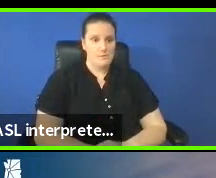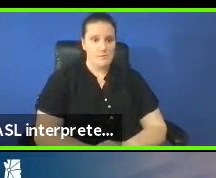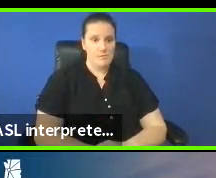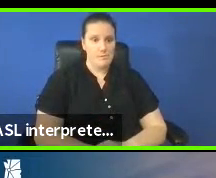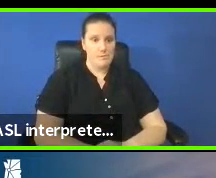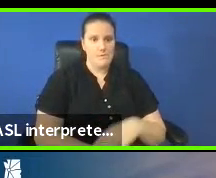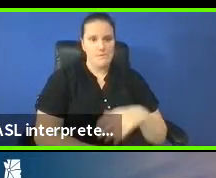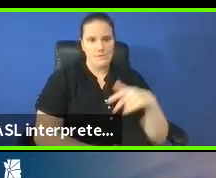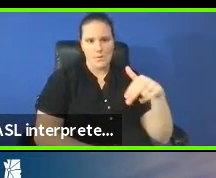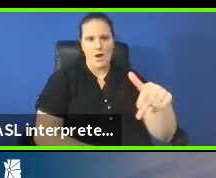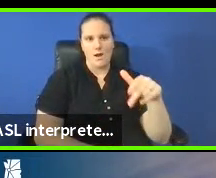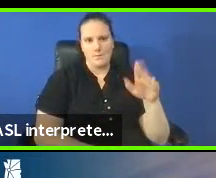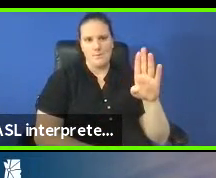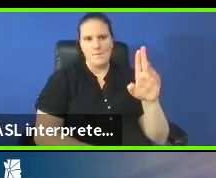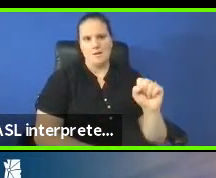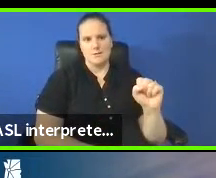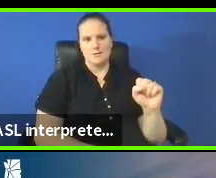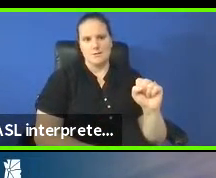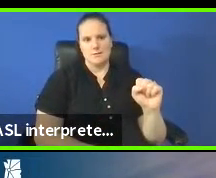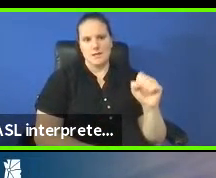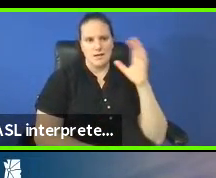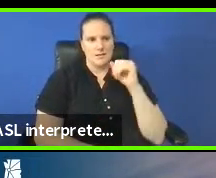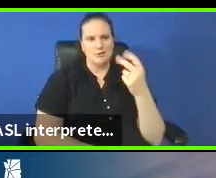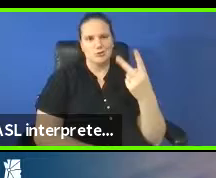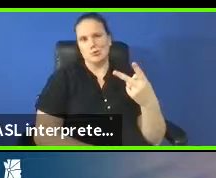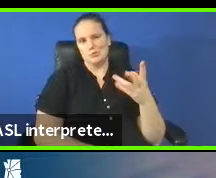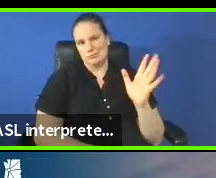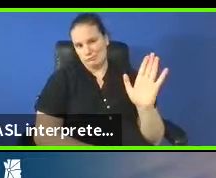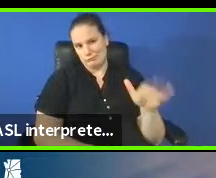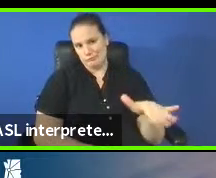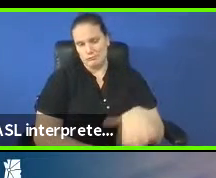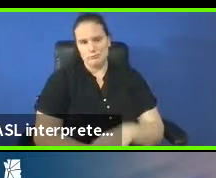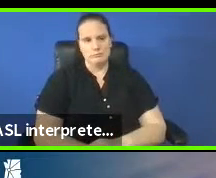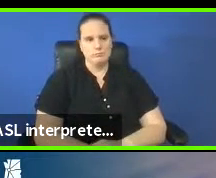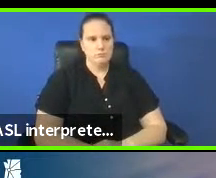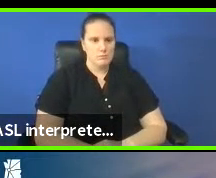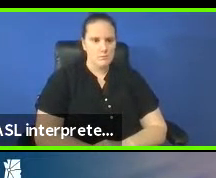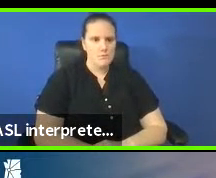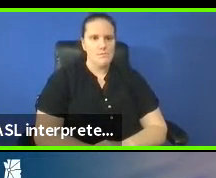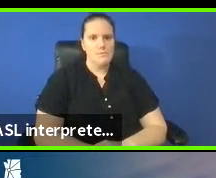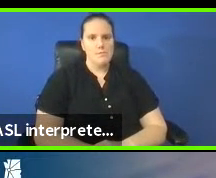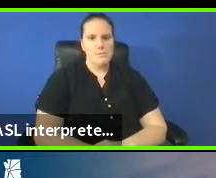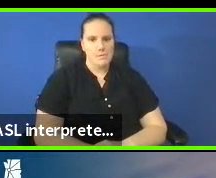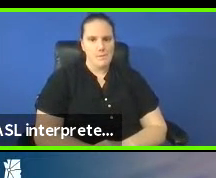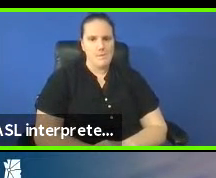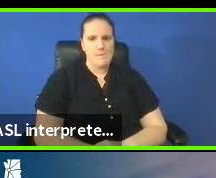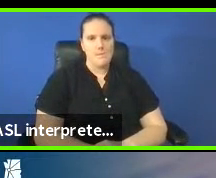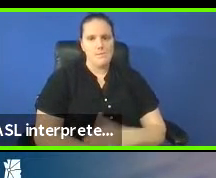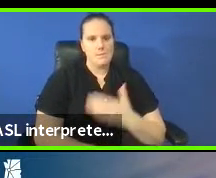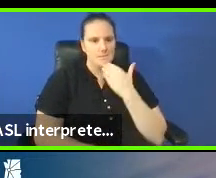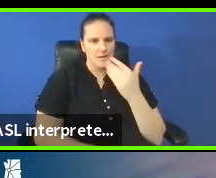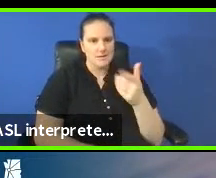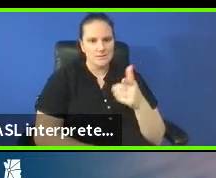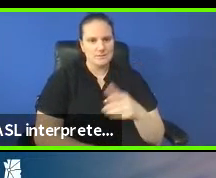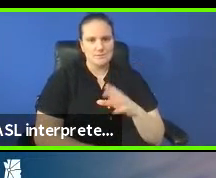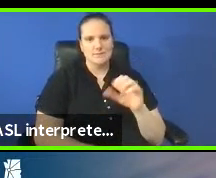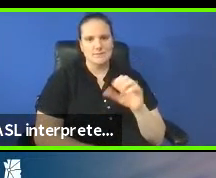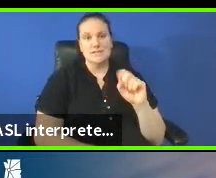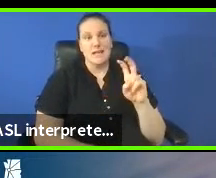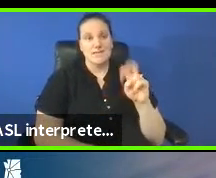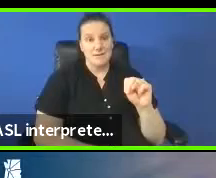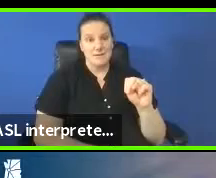walk to and from bus stops a lot. I guess that counts as 2. I think it does. Thank you, Cecilia. Stephen